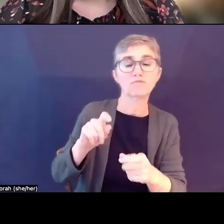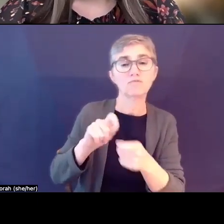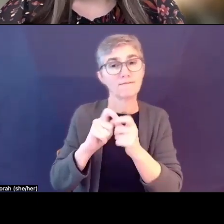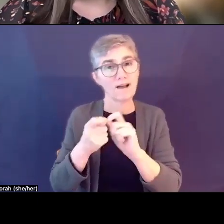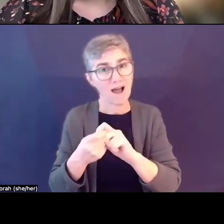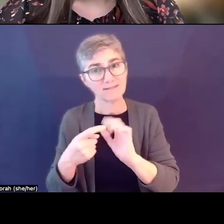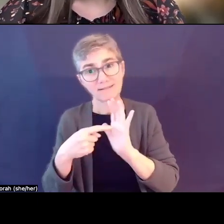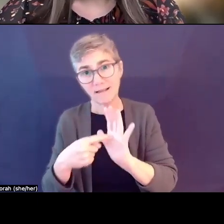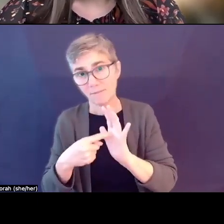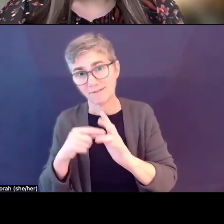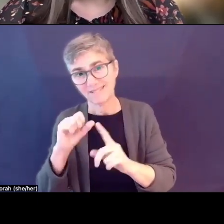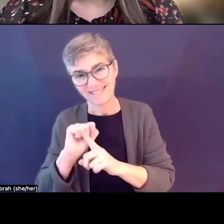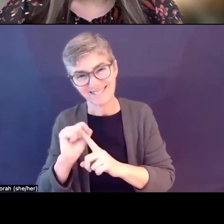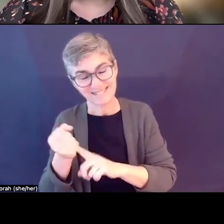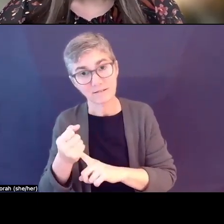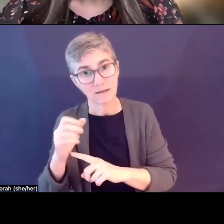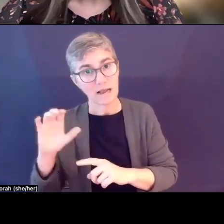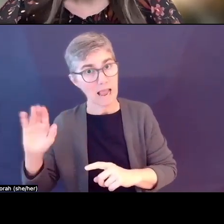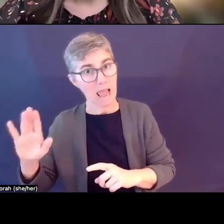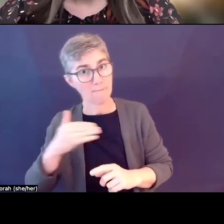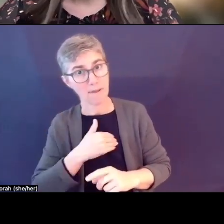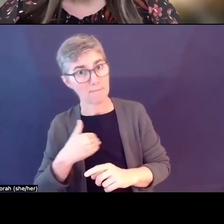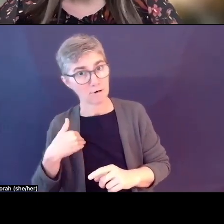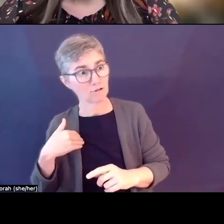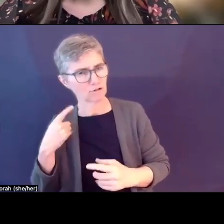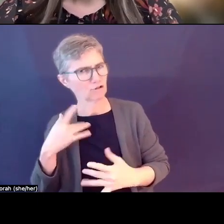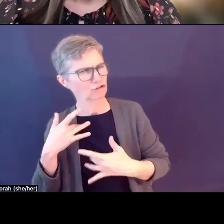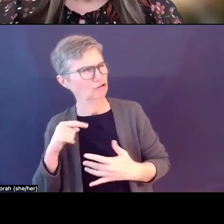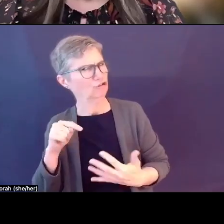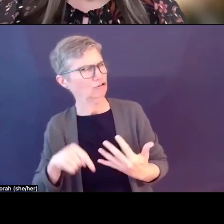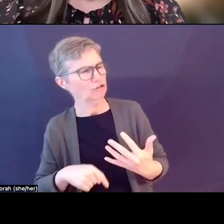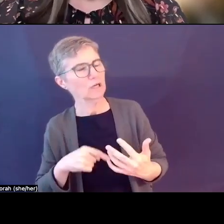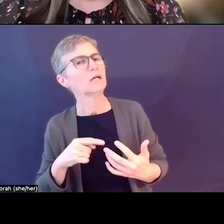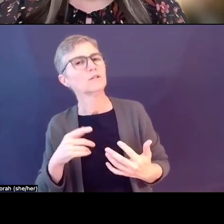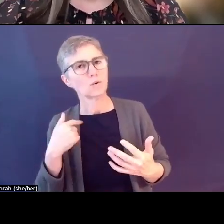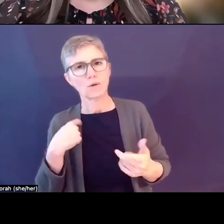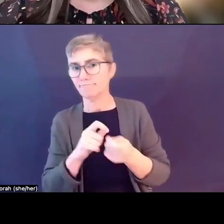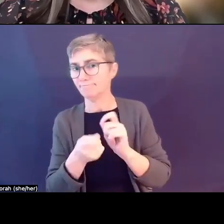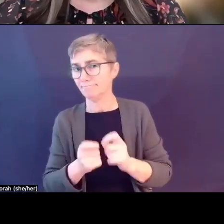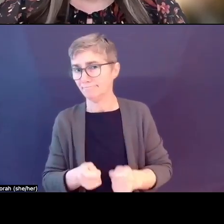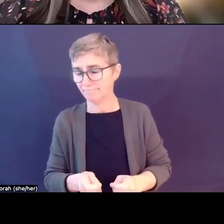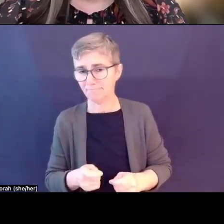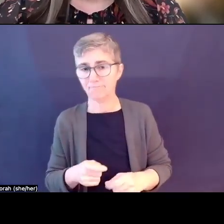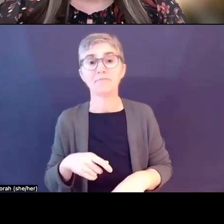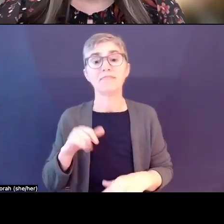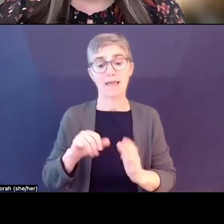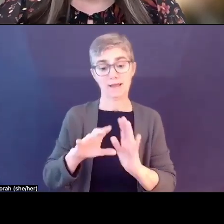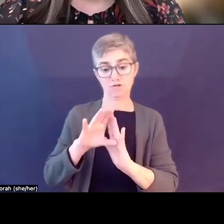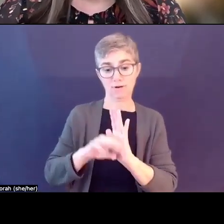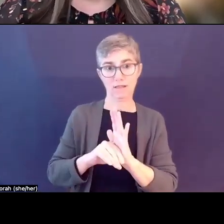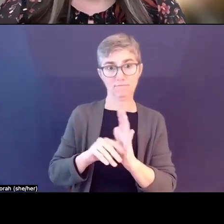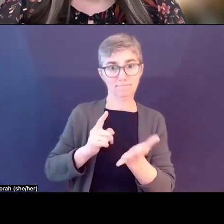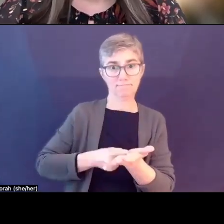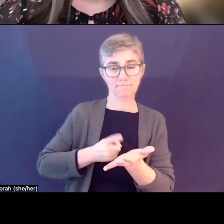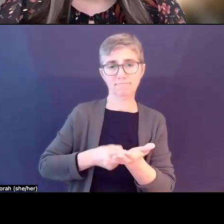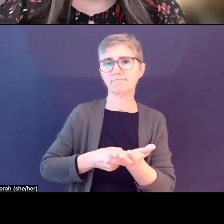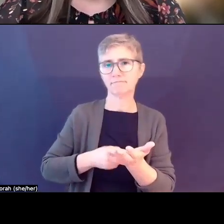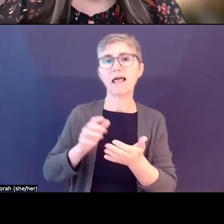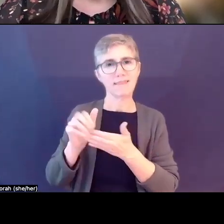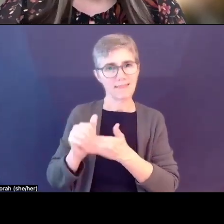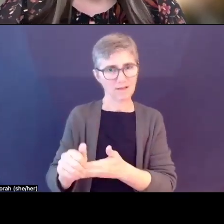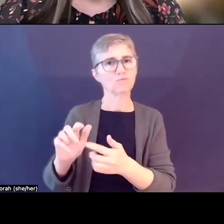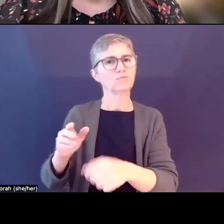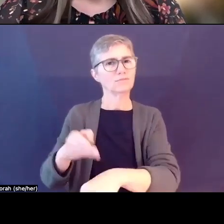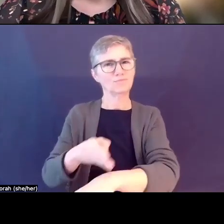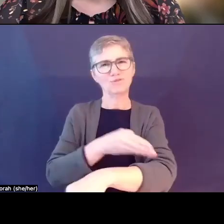example scenario that the CAB members had concerns about. The discussion of this curriculum also led to improvements in